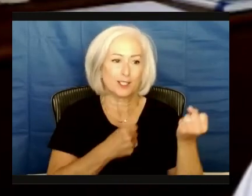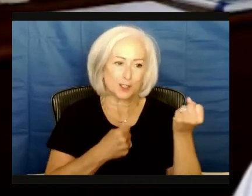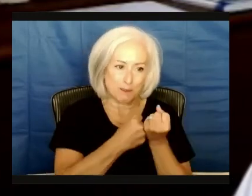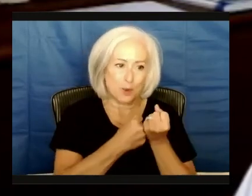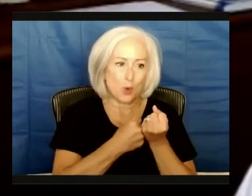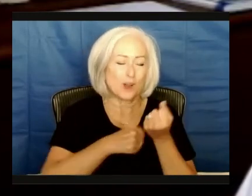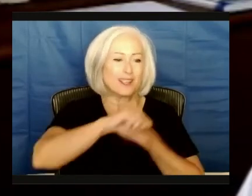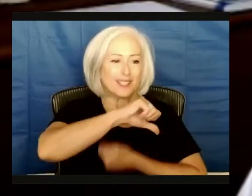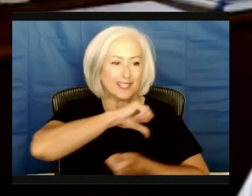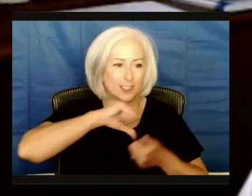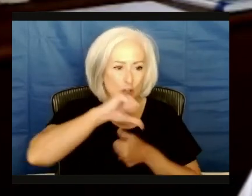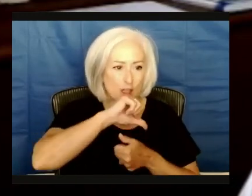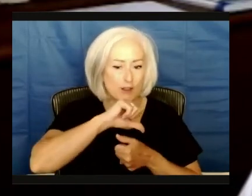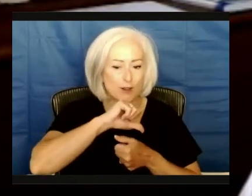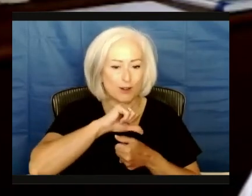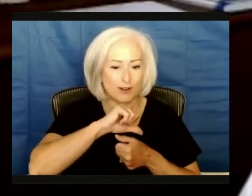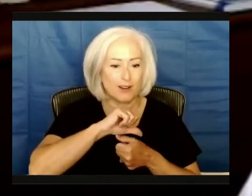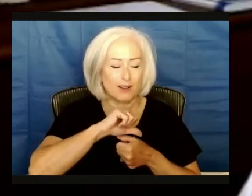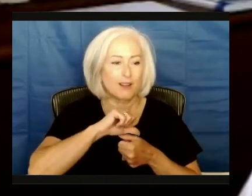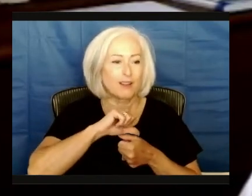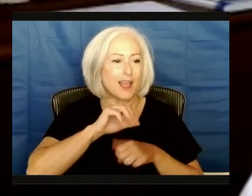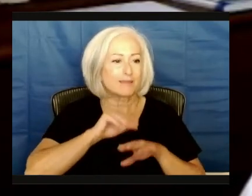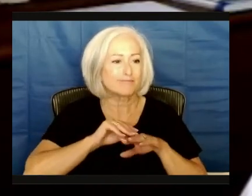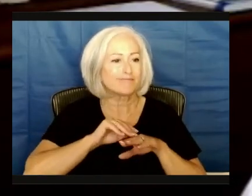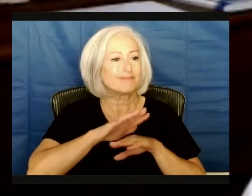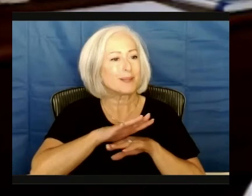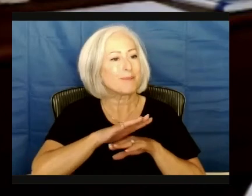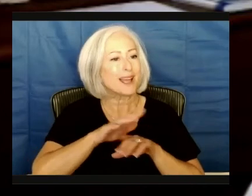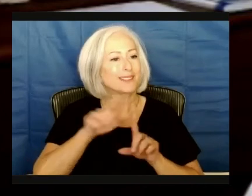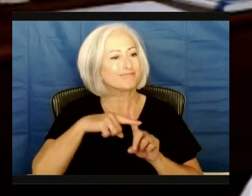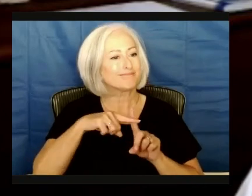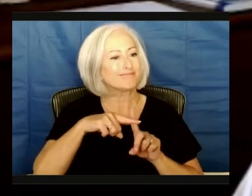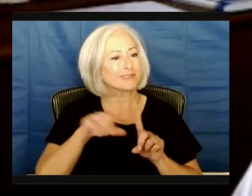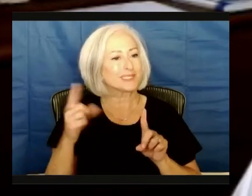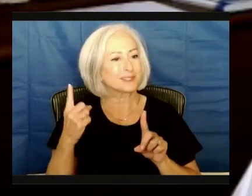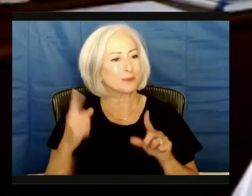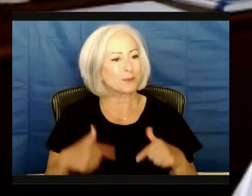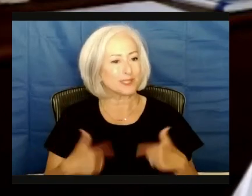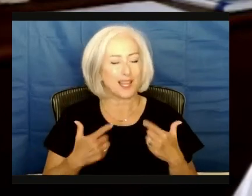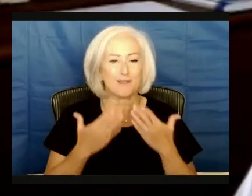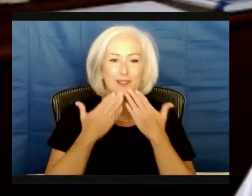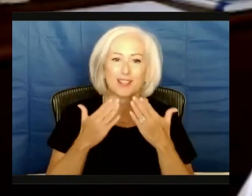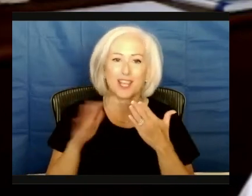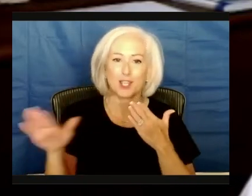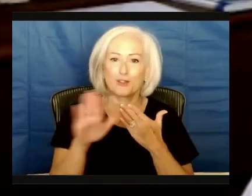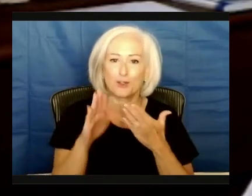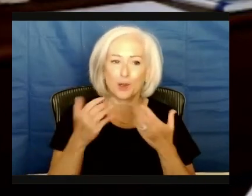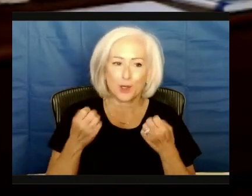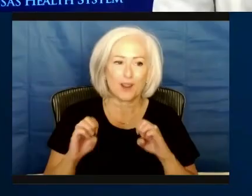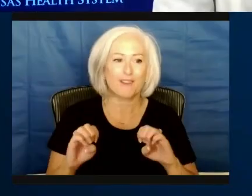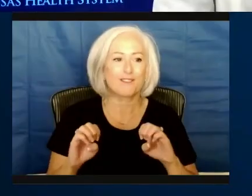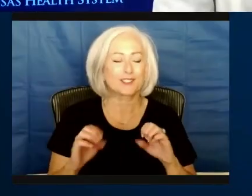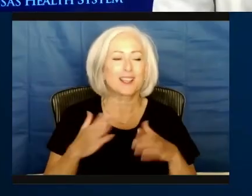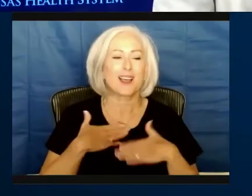make a difference. And so I really like to thank you both for your efforts and glad that you're doing well today.